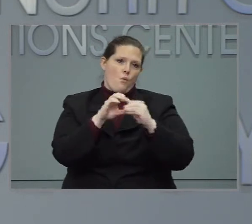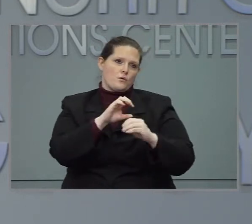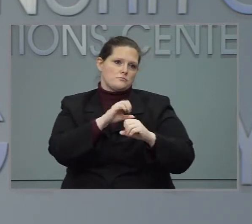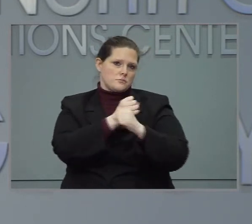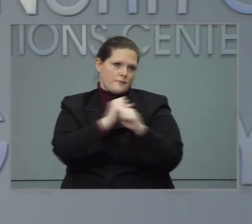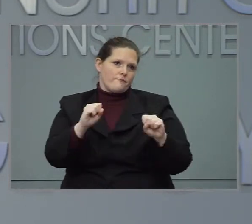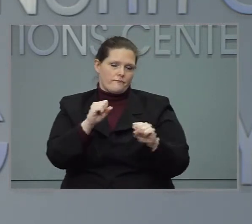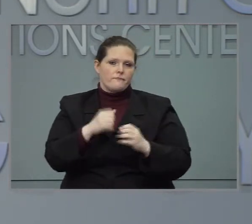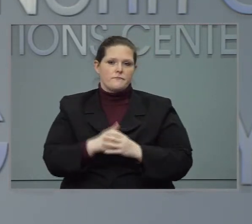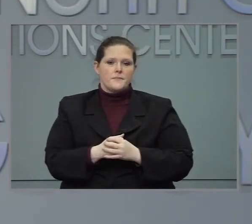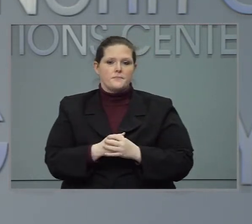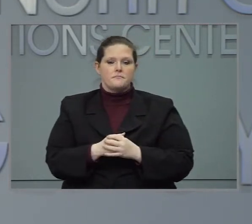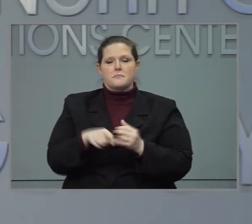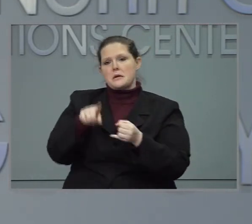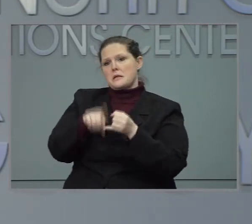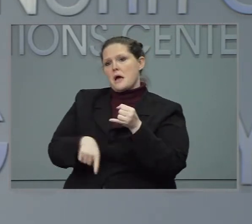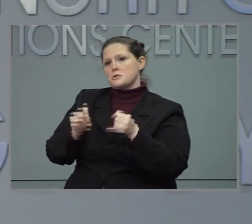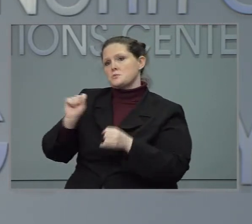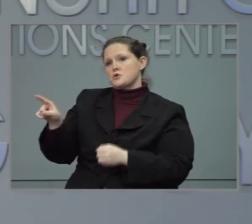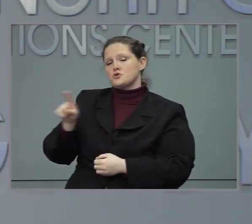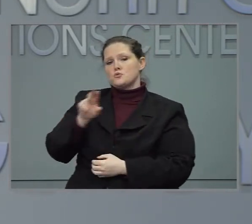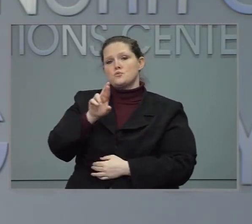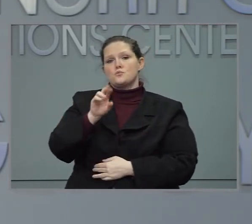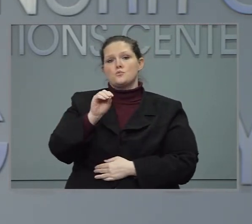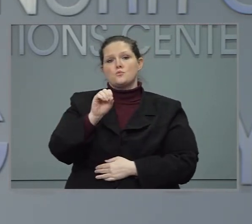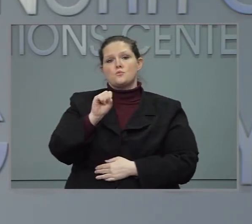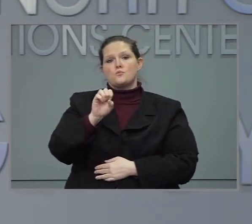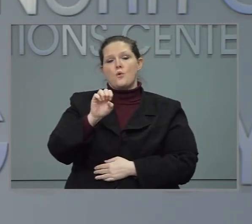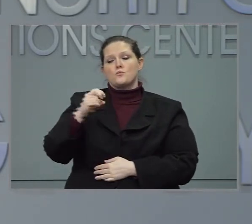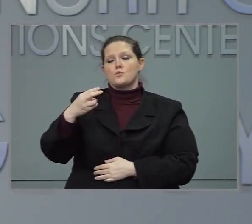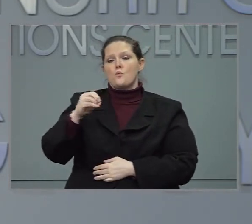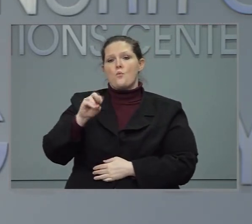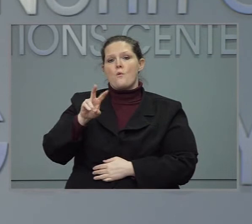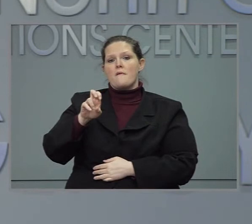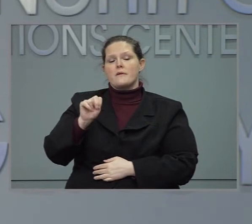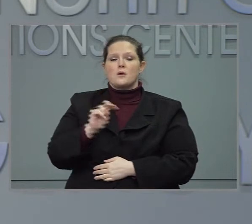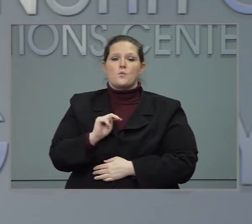Our final question today is from Rose Hoban with North Carolina Health News.